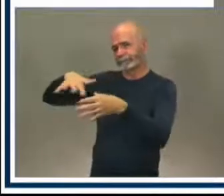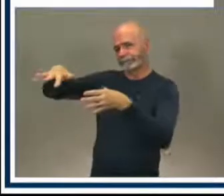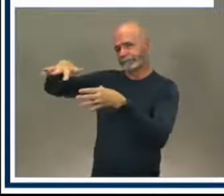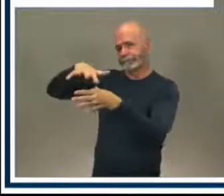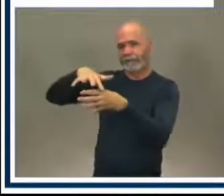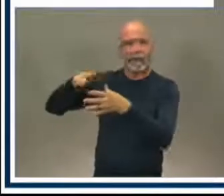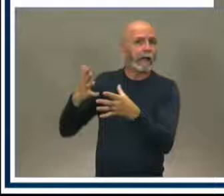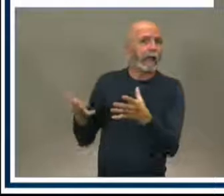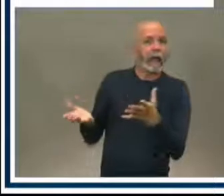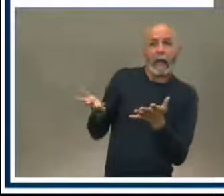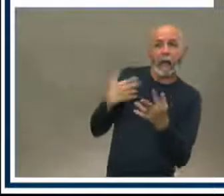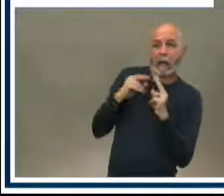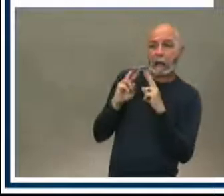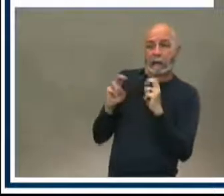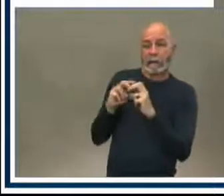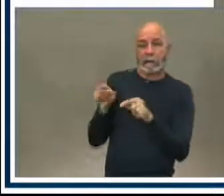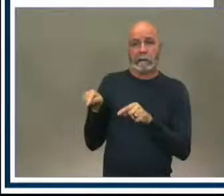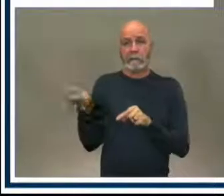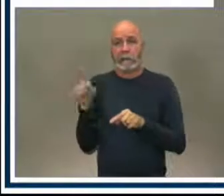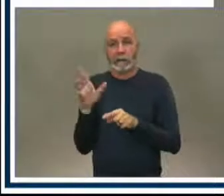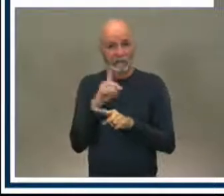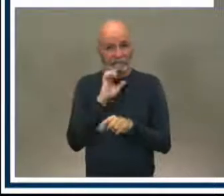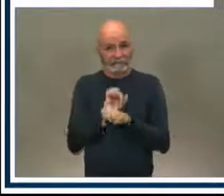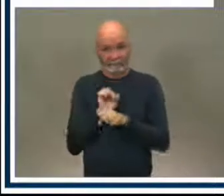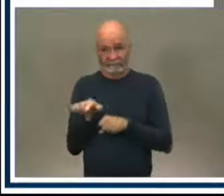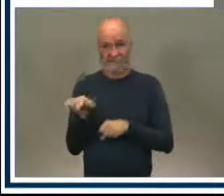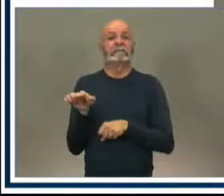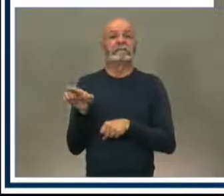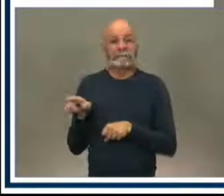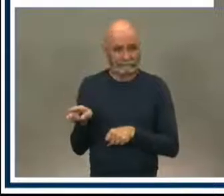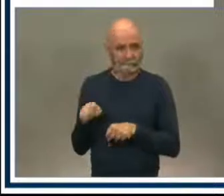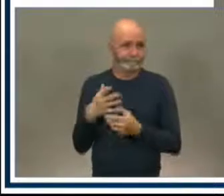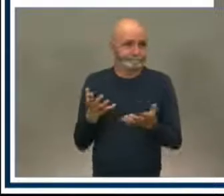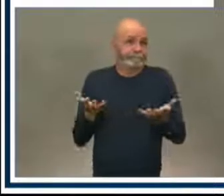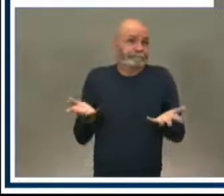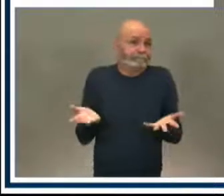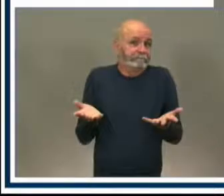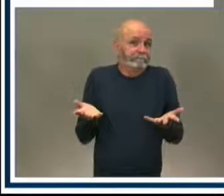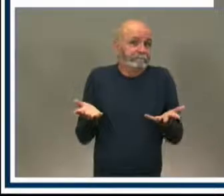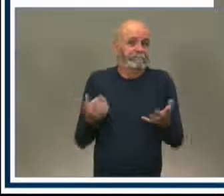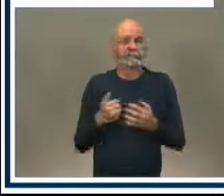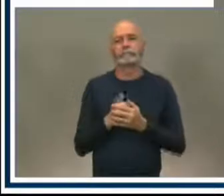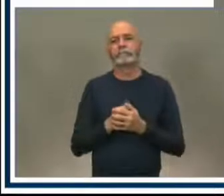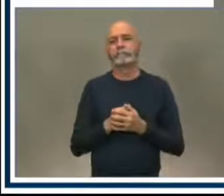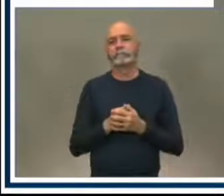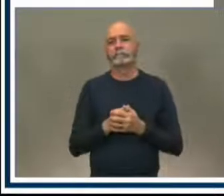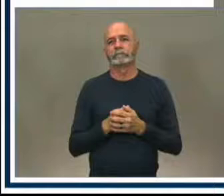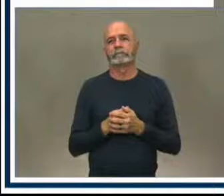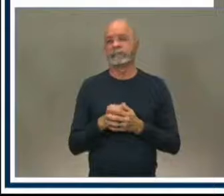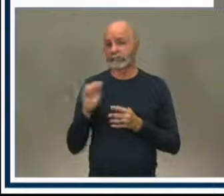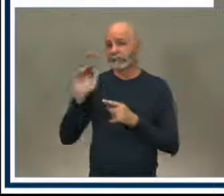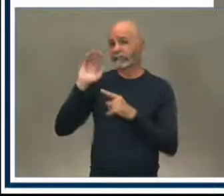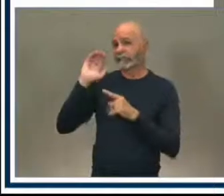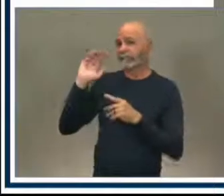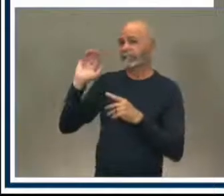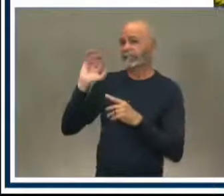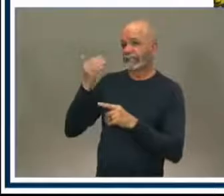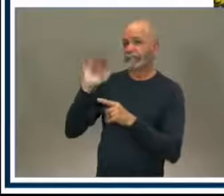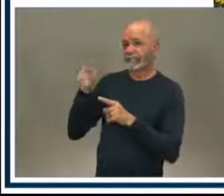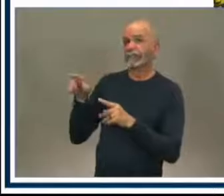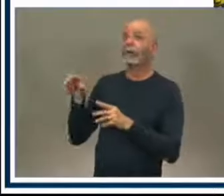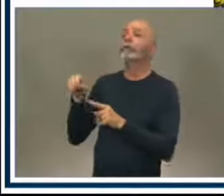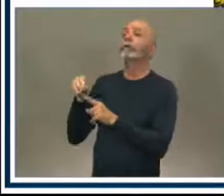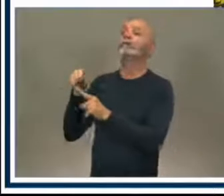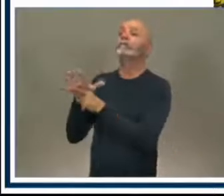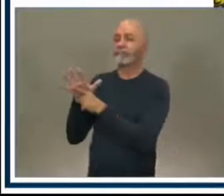can't specifically say for certainty that specific exposure notice is. Go ahead, Chelsea,